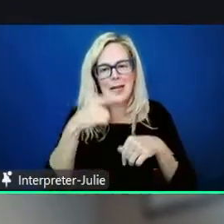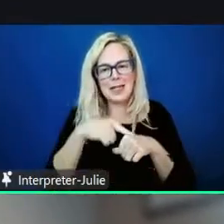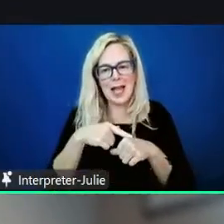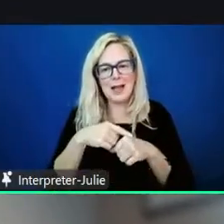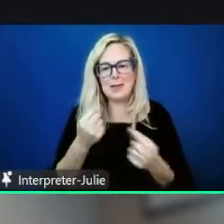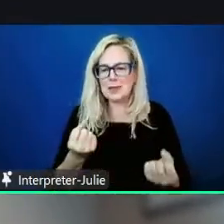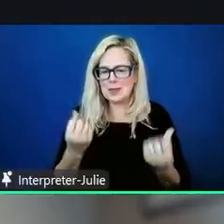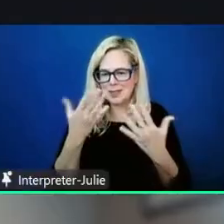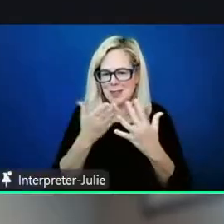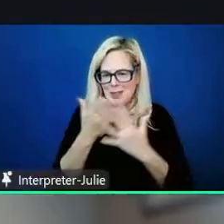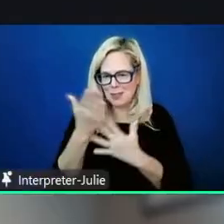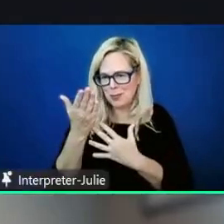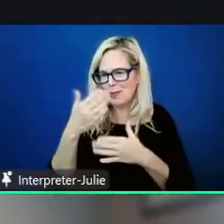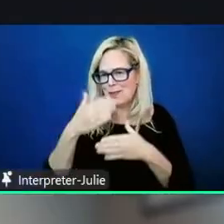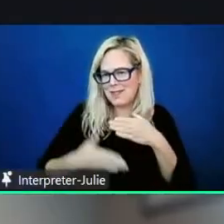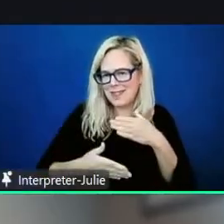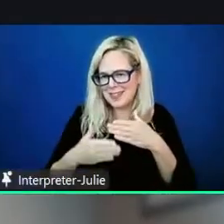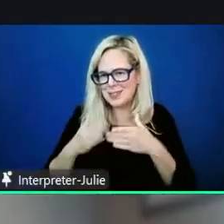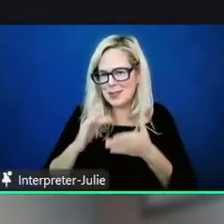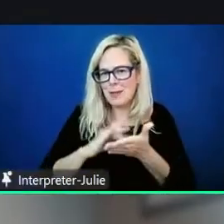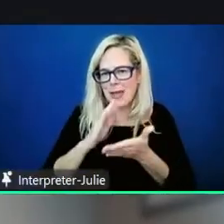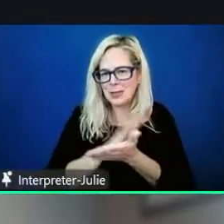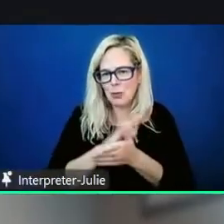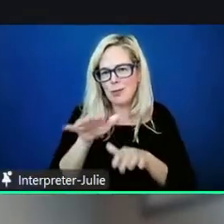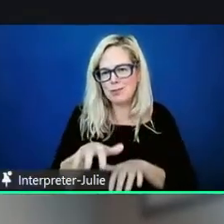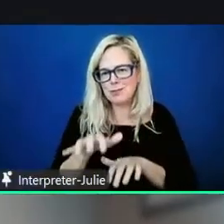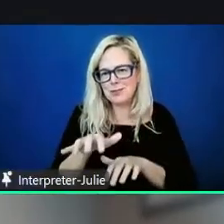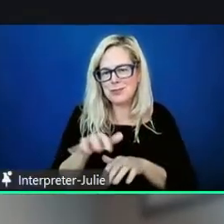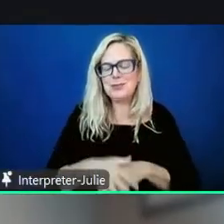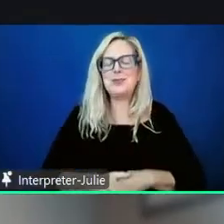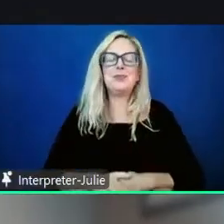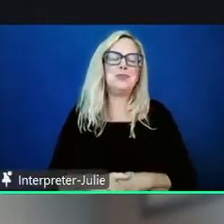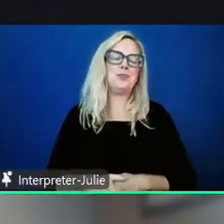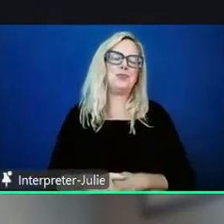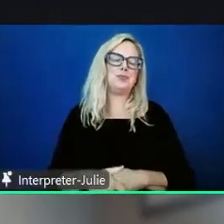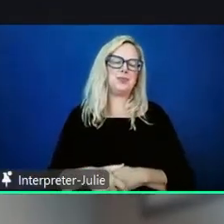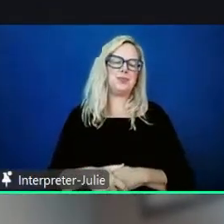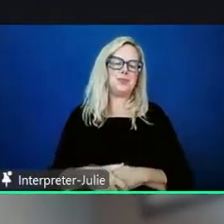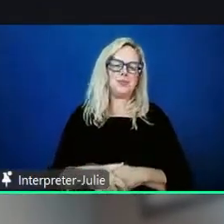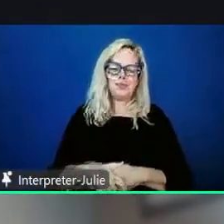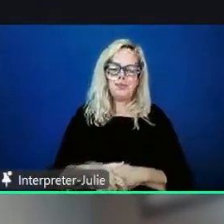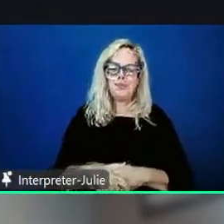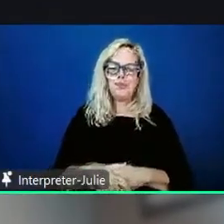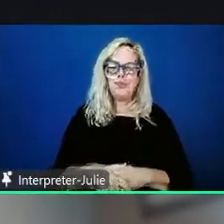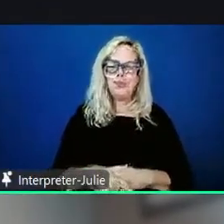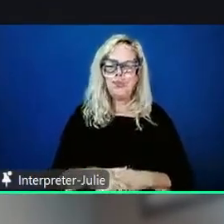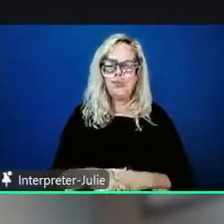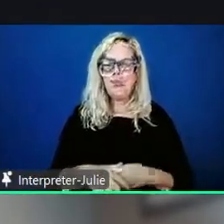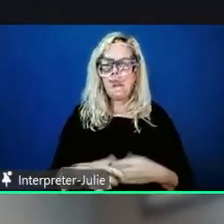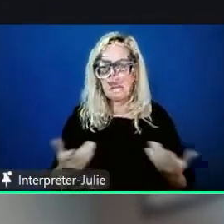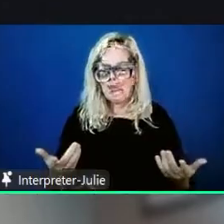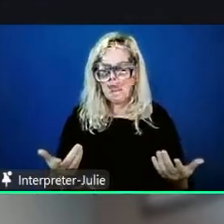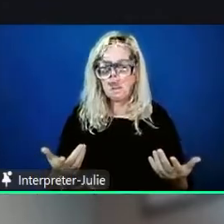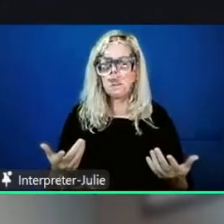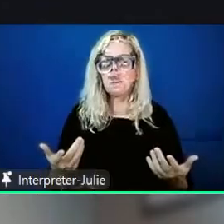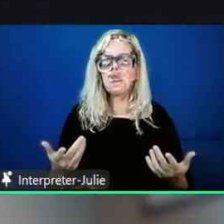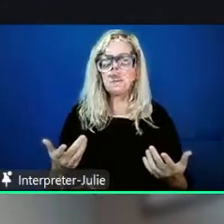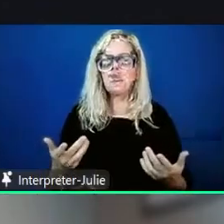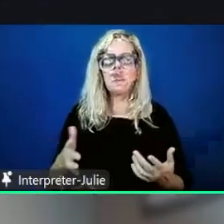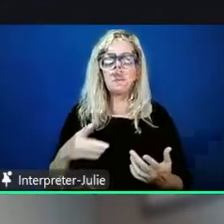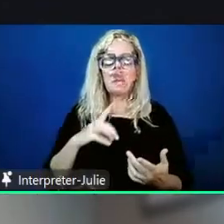school. So yeah, so it's extremely helpful. Medical terminology is